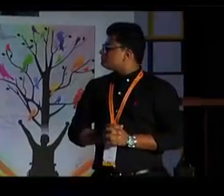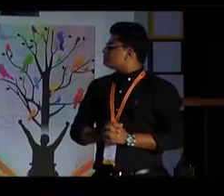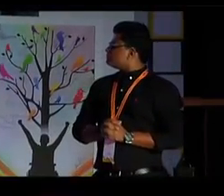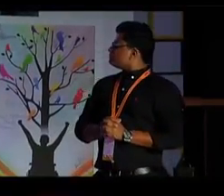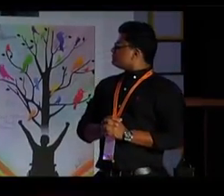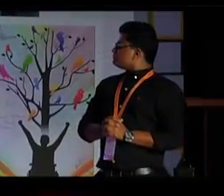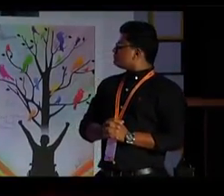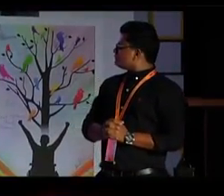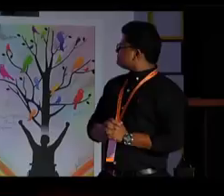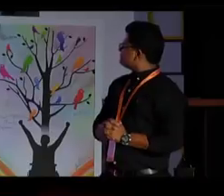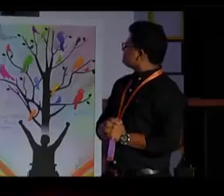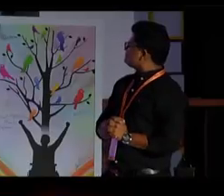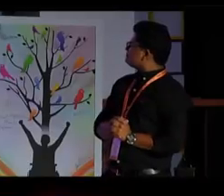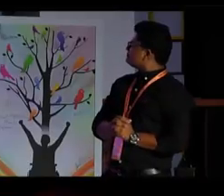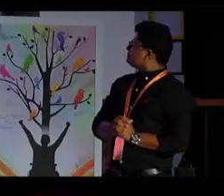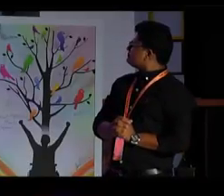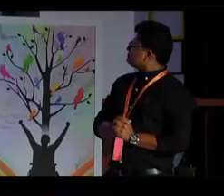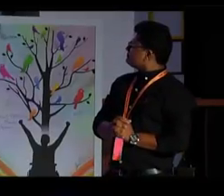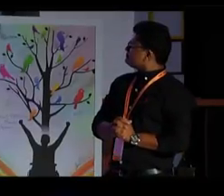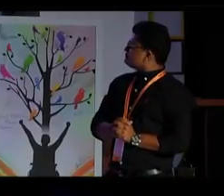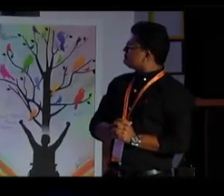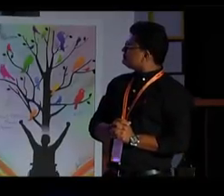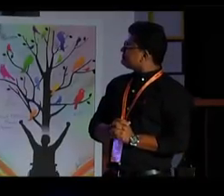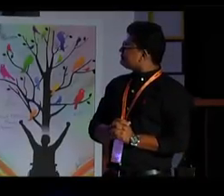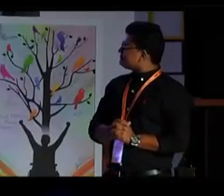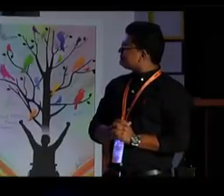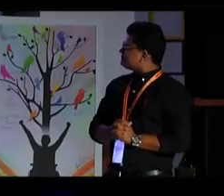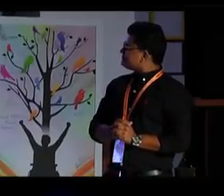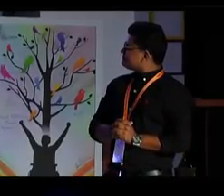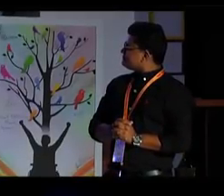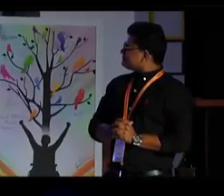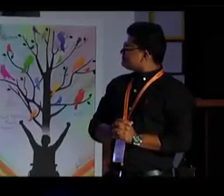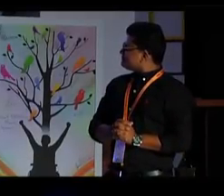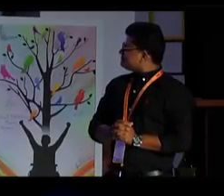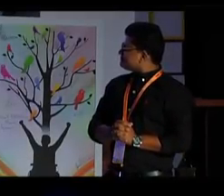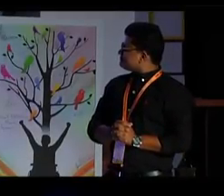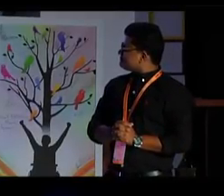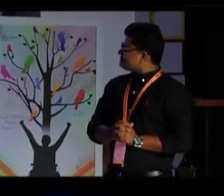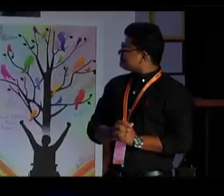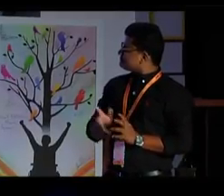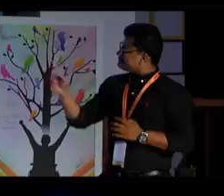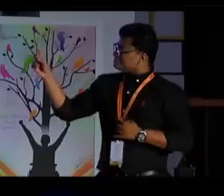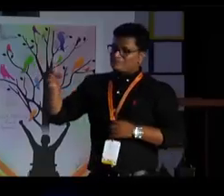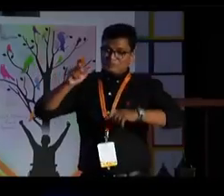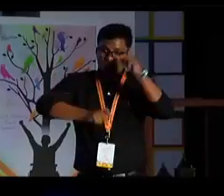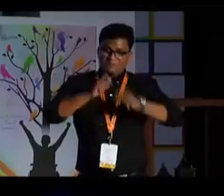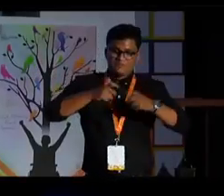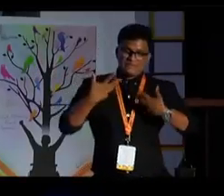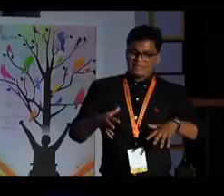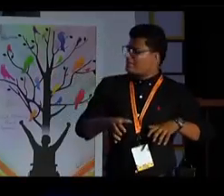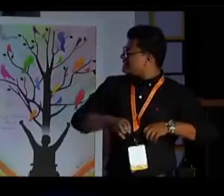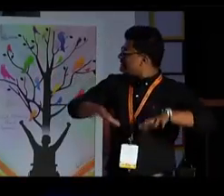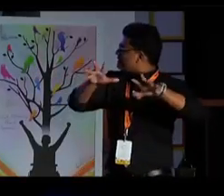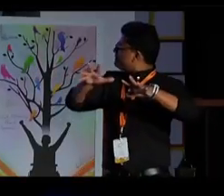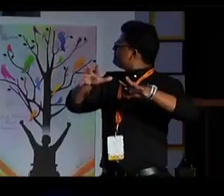I just want to say, before saying the winner, that we need to make every single thing accessible to every single person with a